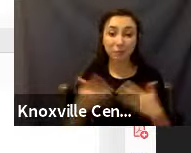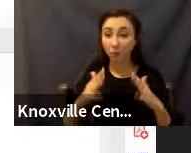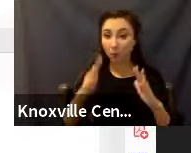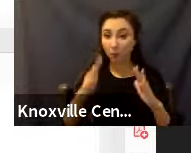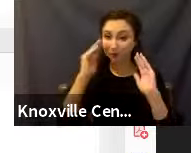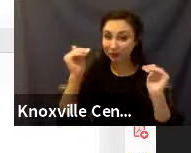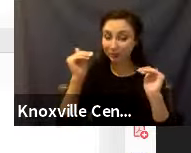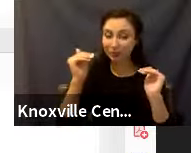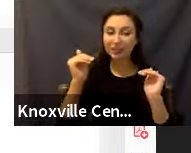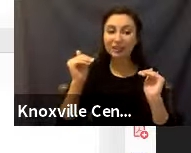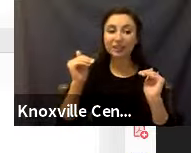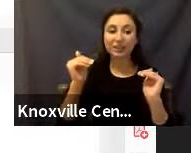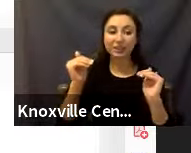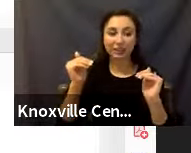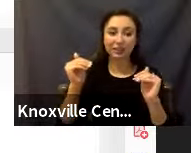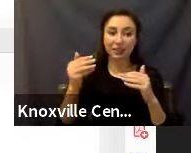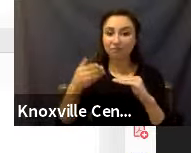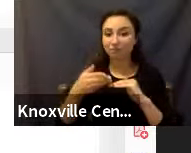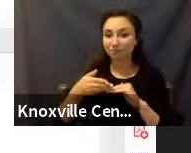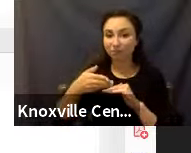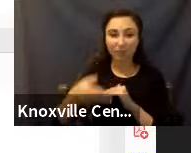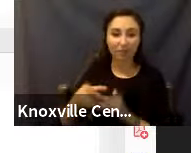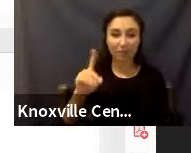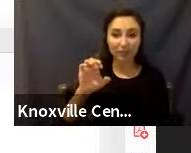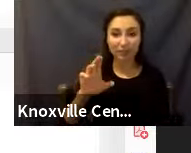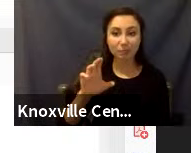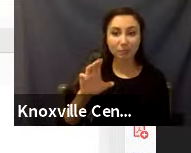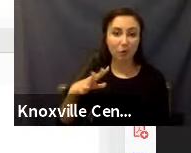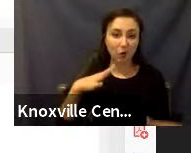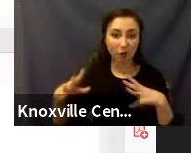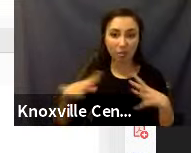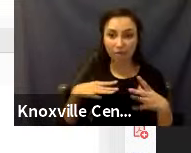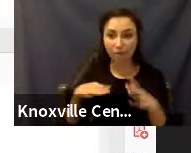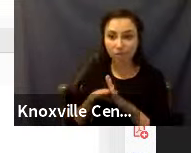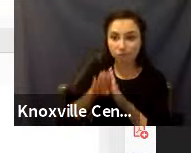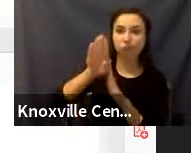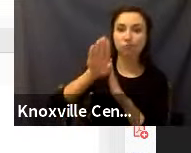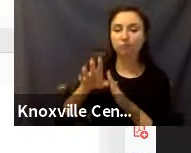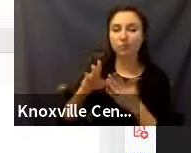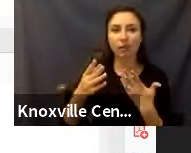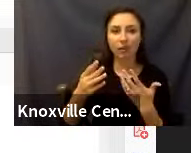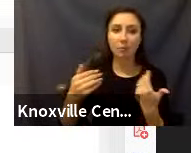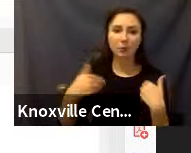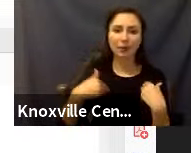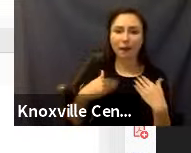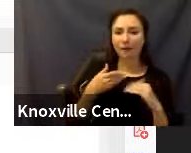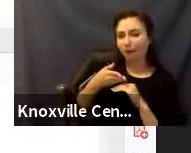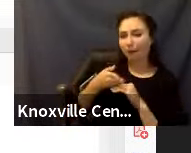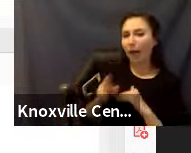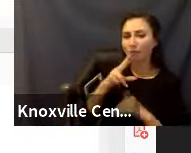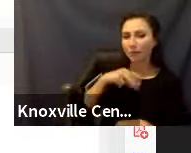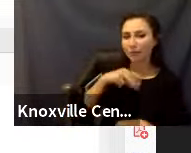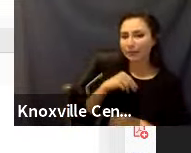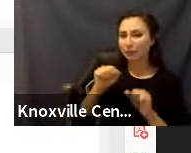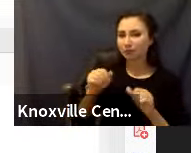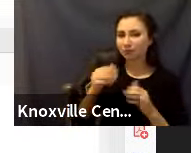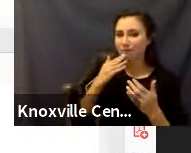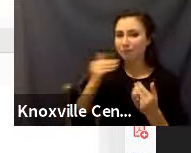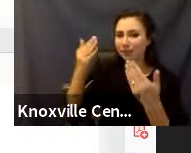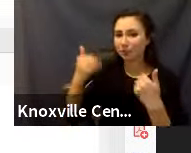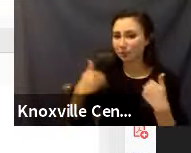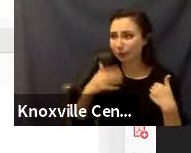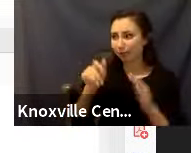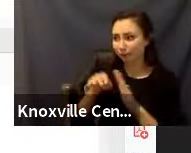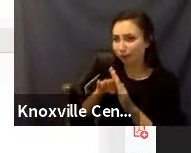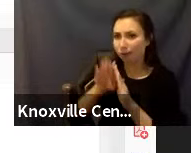which was the post-December holiday spike. I mean, we really did seem to get a post-Thanksgiving spike. There was no question in our minds about